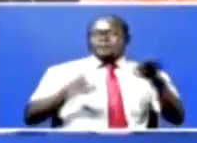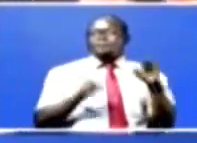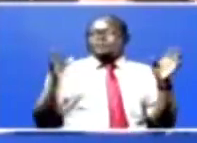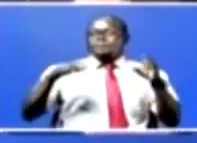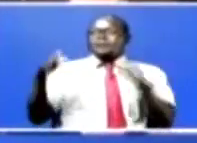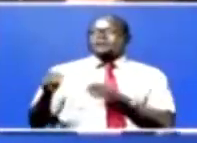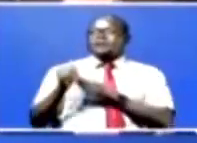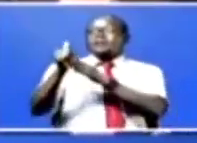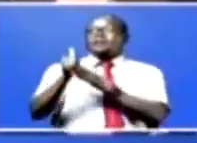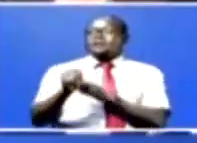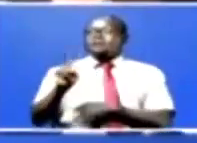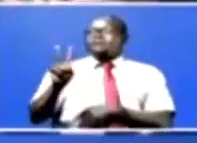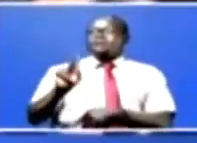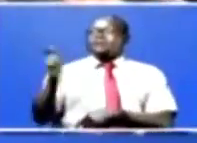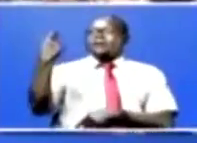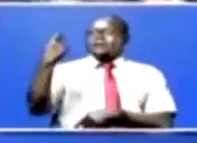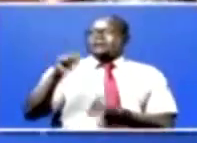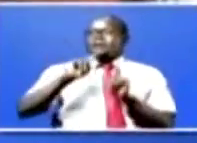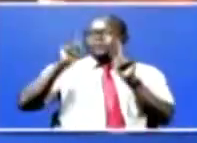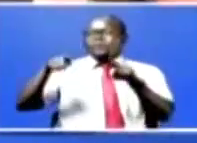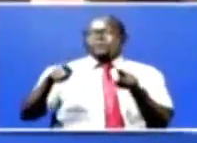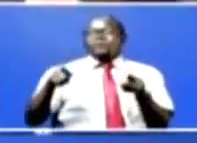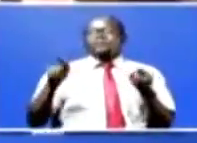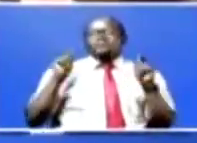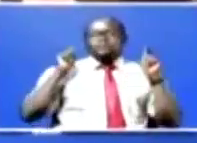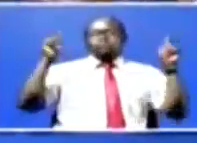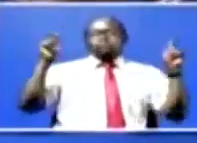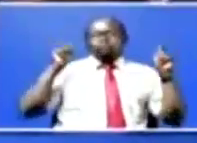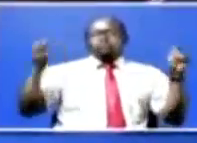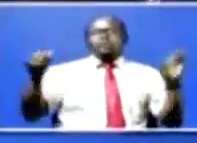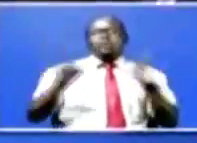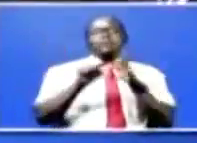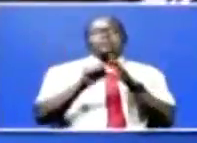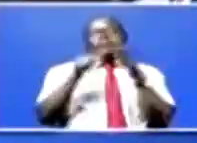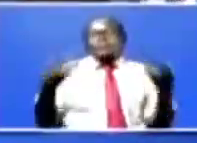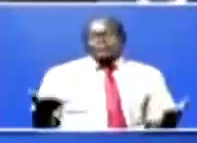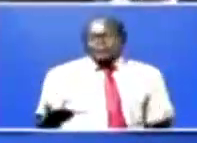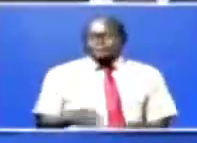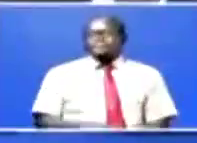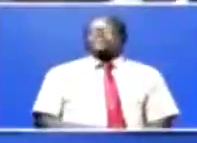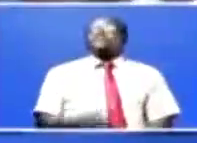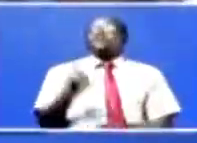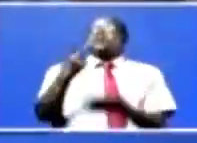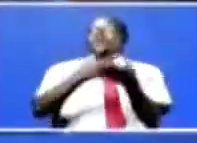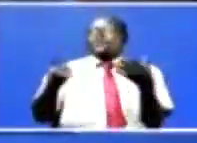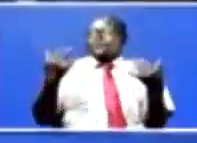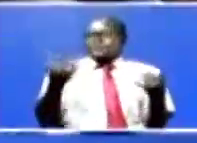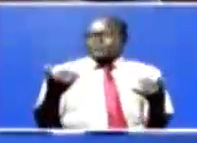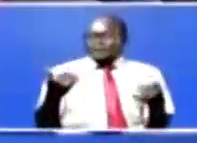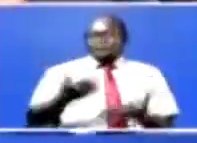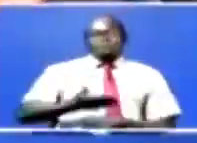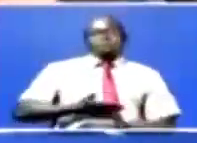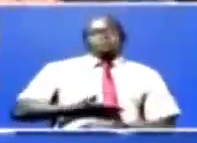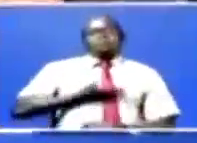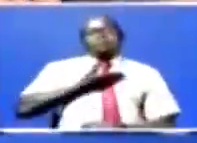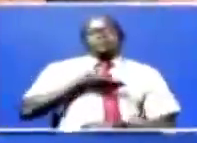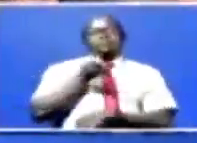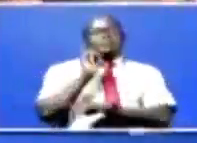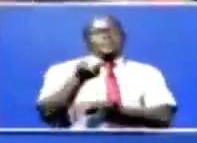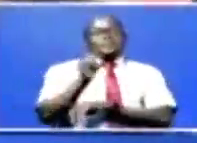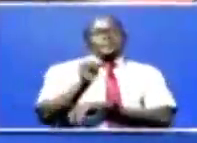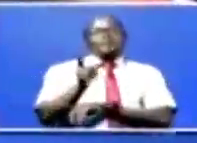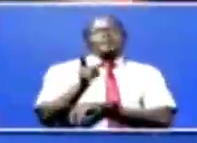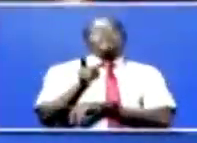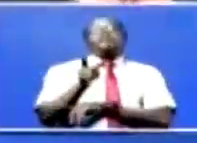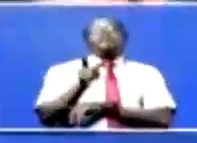Kenya, tutalipua, tutaenda hata kwa streets, kwani kuna nini? And close to 2 weeks now, the anger and threats